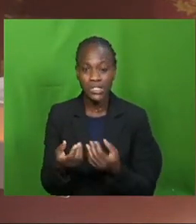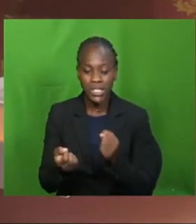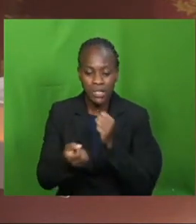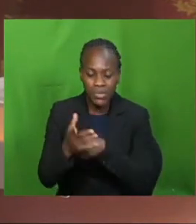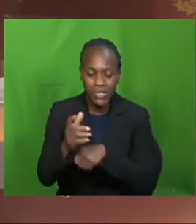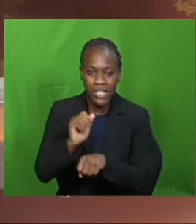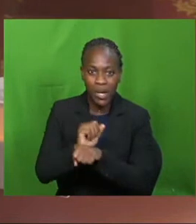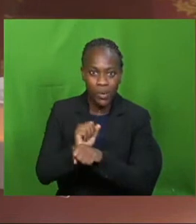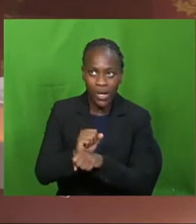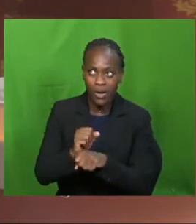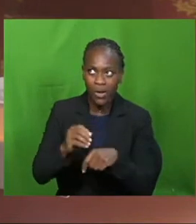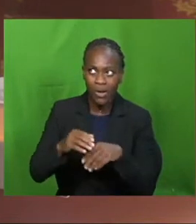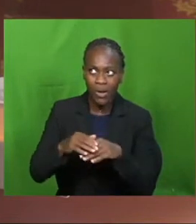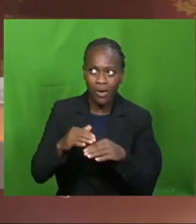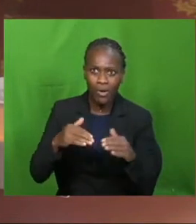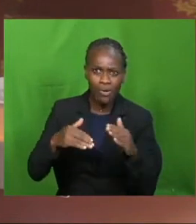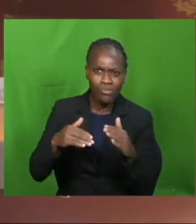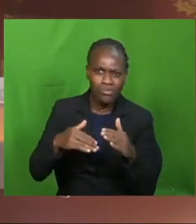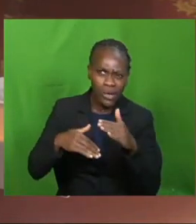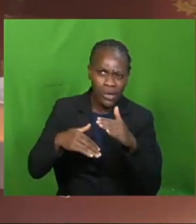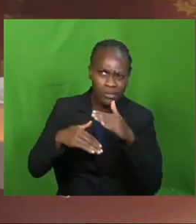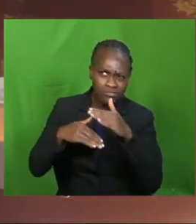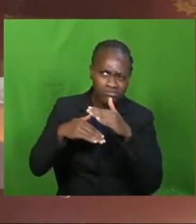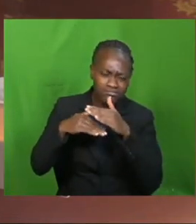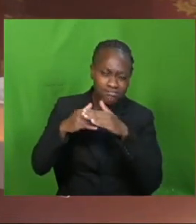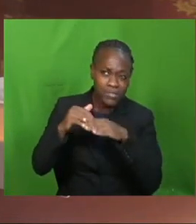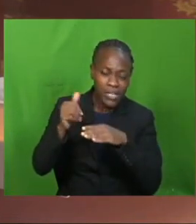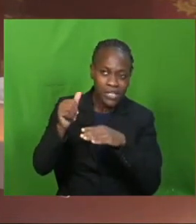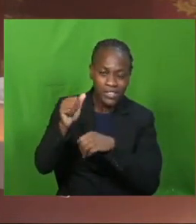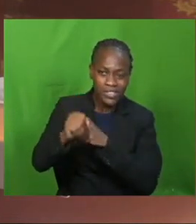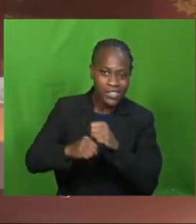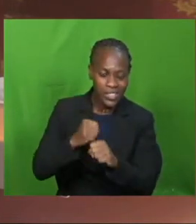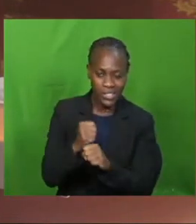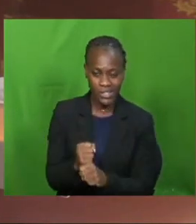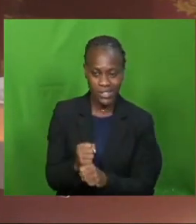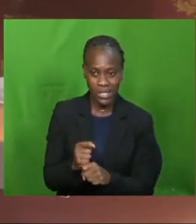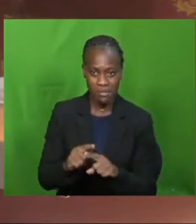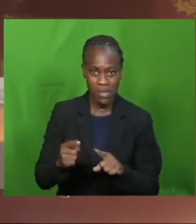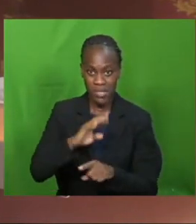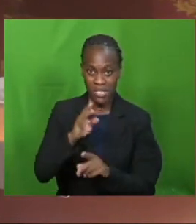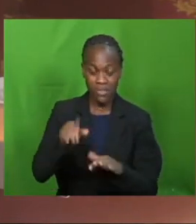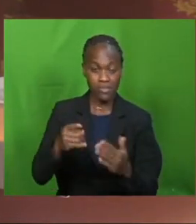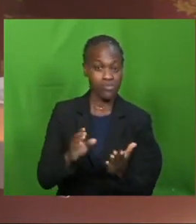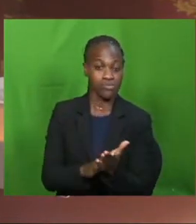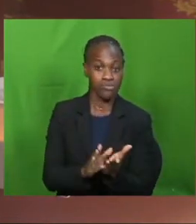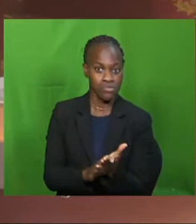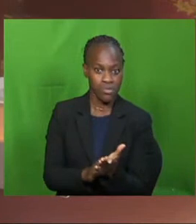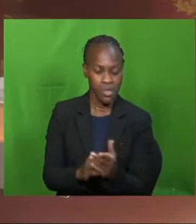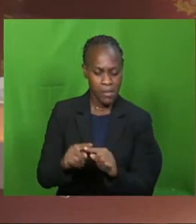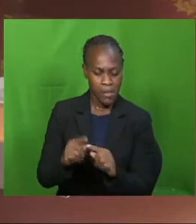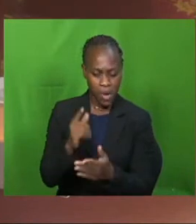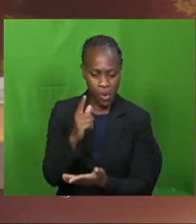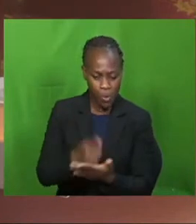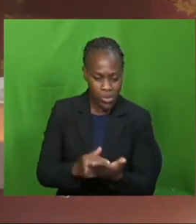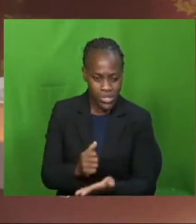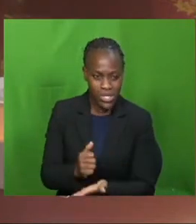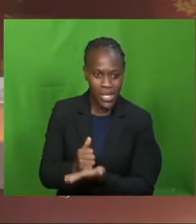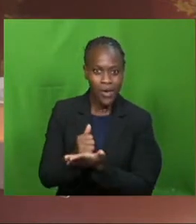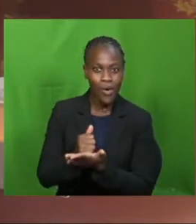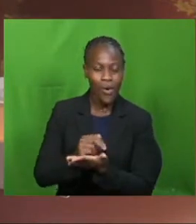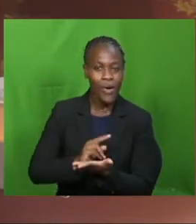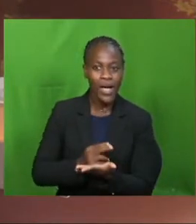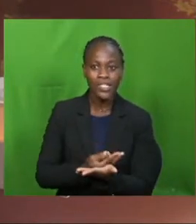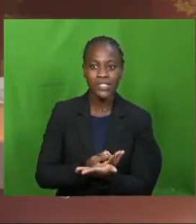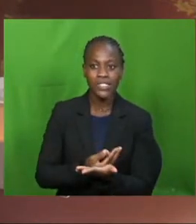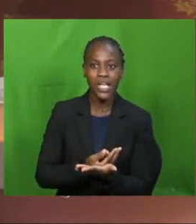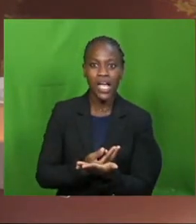journalist. But what worked for me and what has worked for many other persons who never even studied journalism is rather the